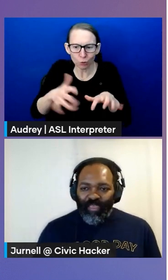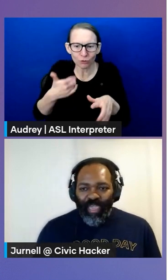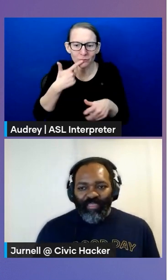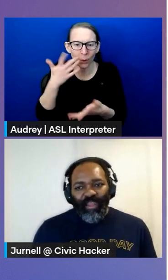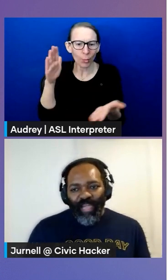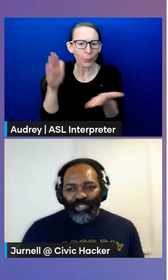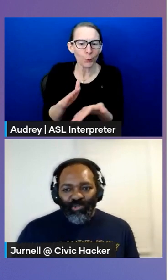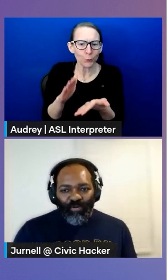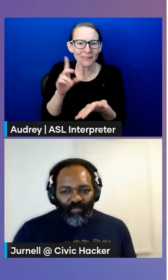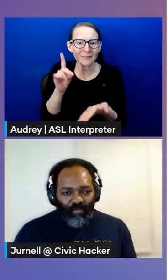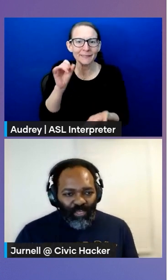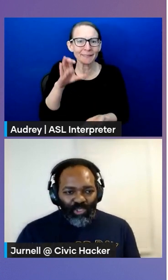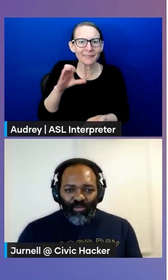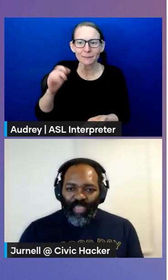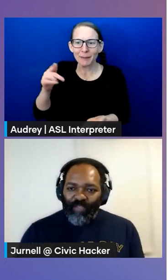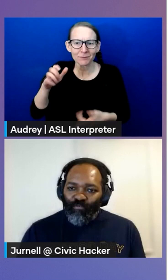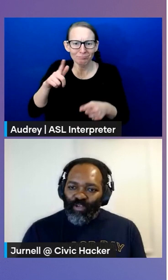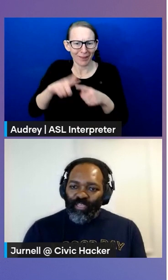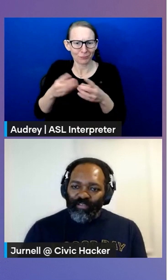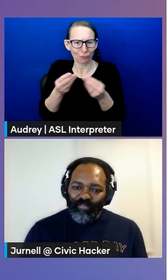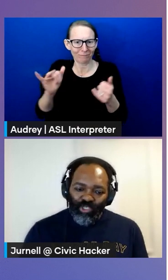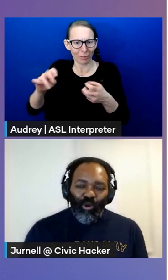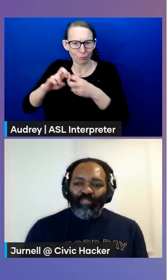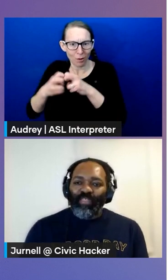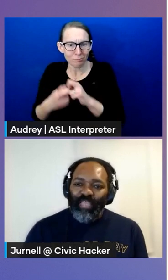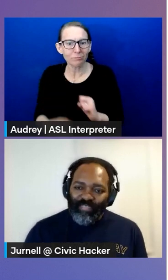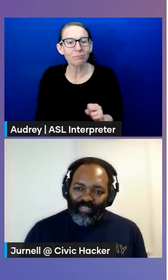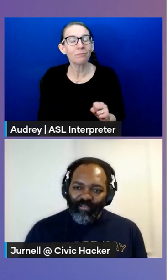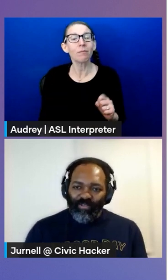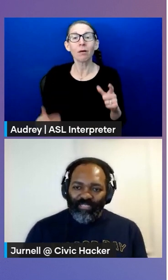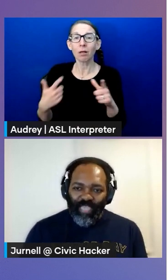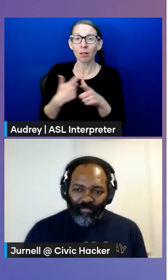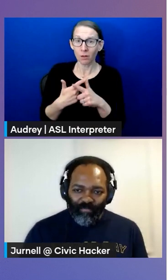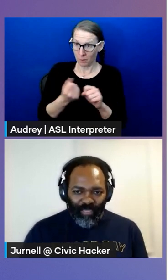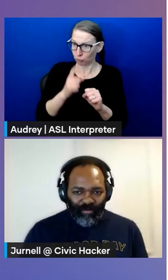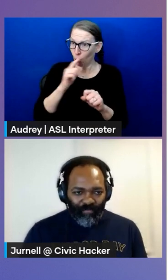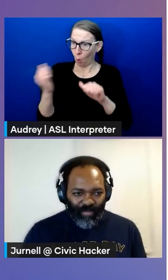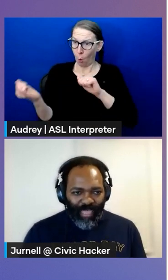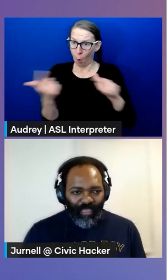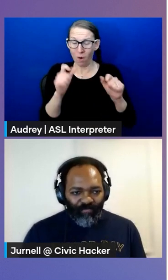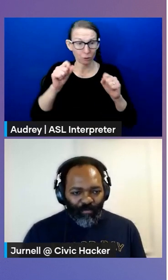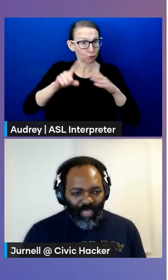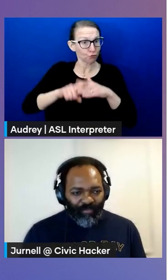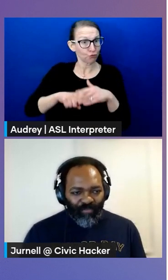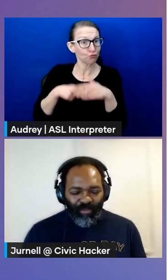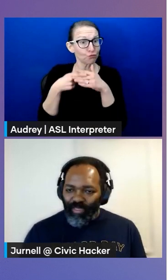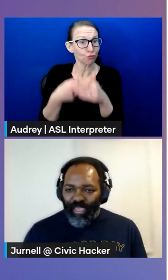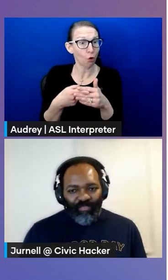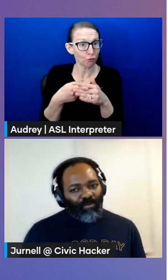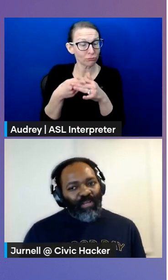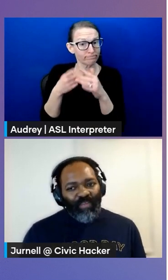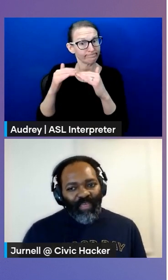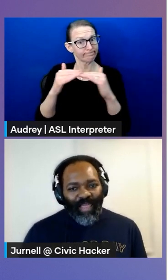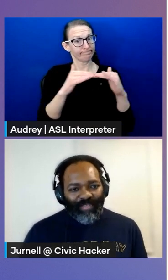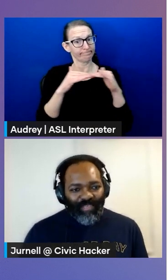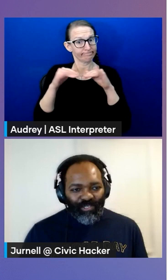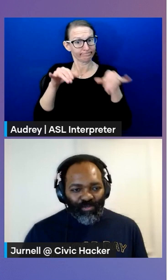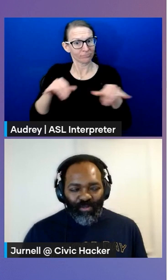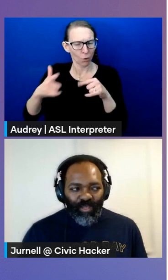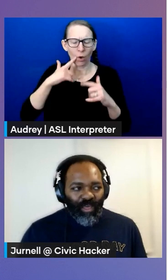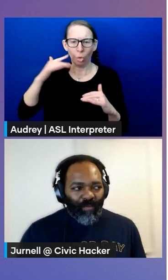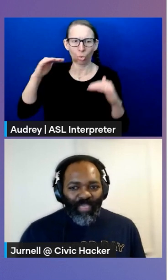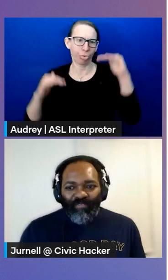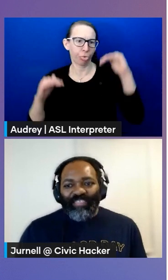solve. And then as you're making sure that everyone can start the lesson on the same kind of equal playing field, it throws off the class